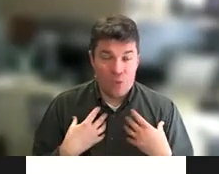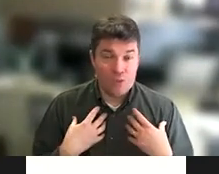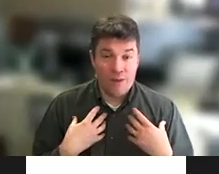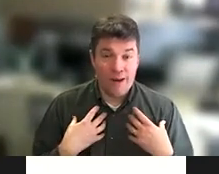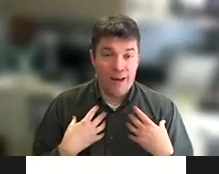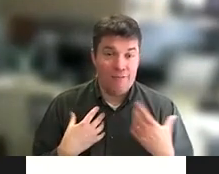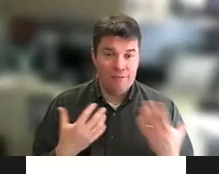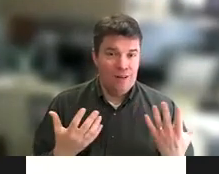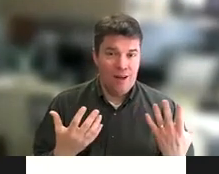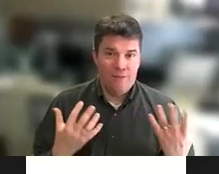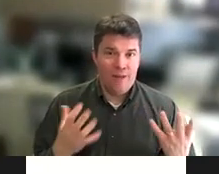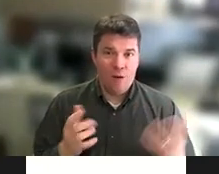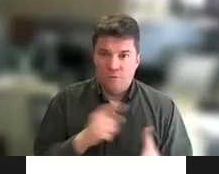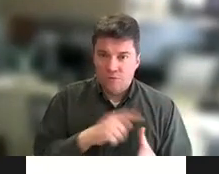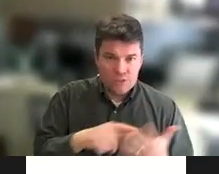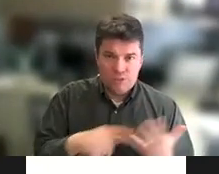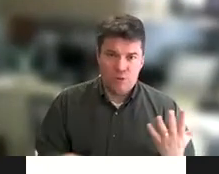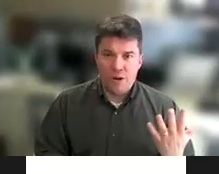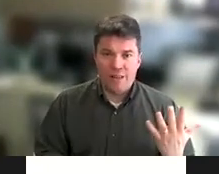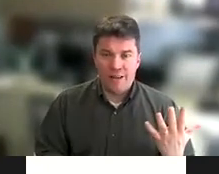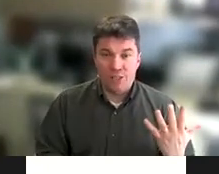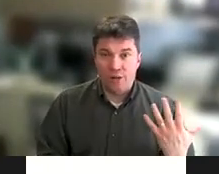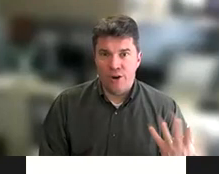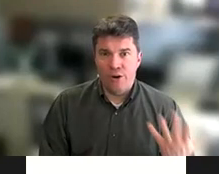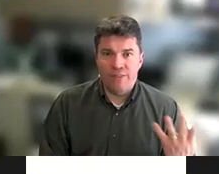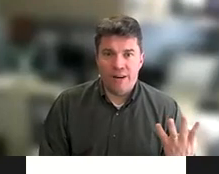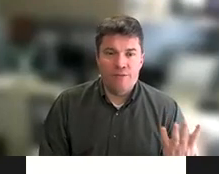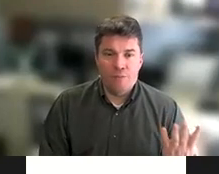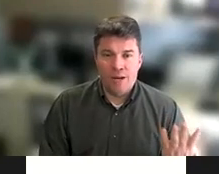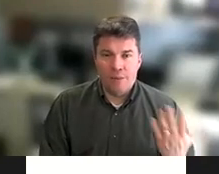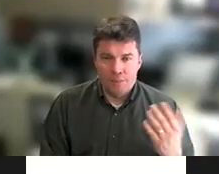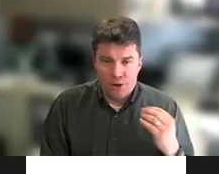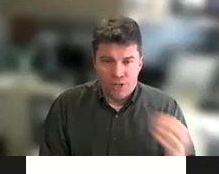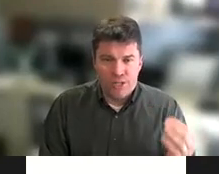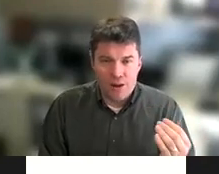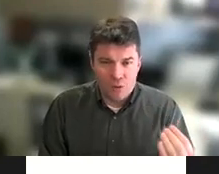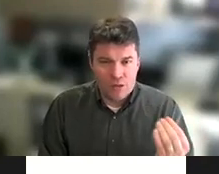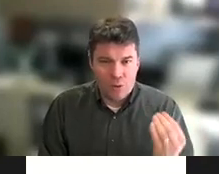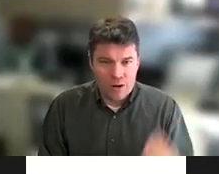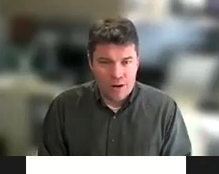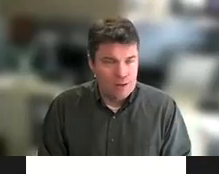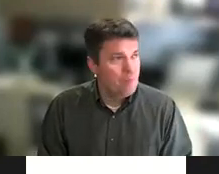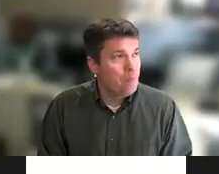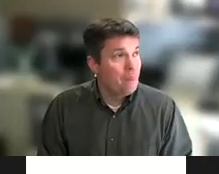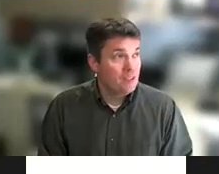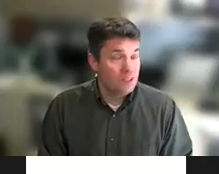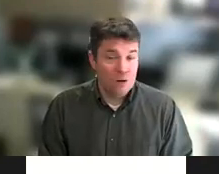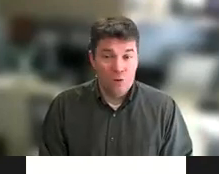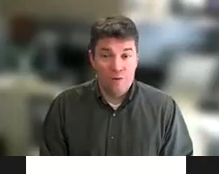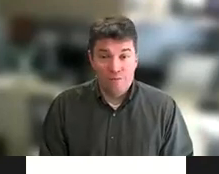hearing loss for most of my life, I found so many things that are very effective for me to be able to understand what's going